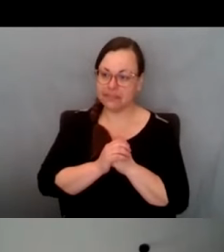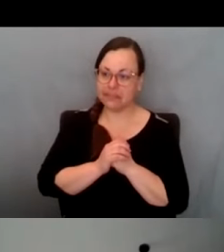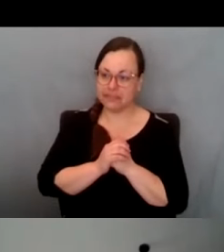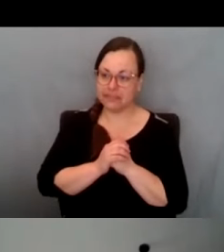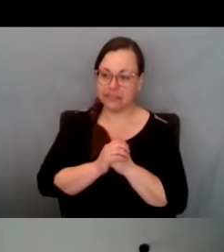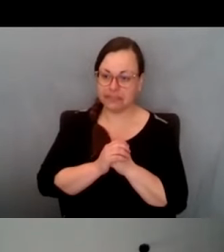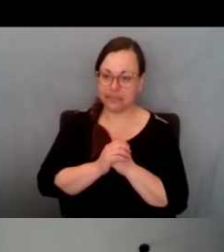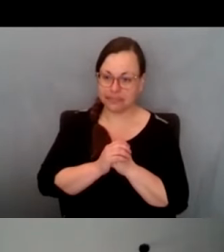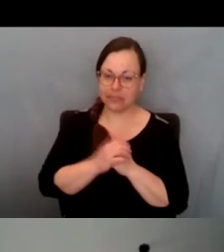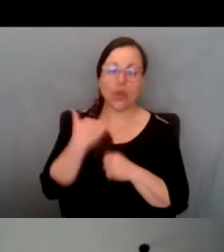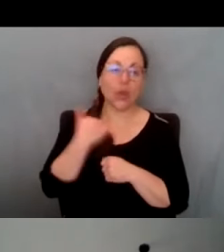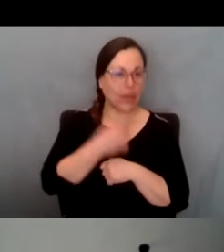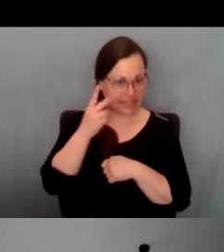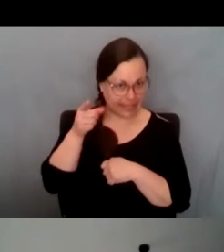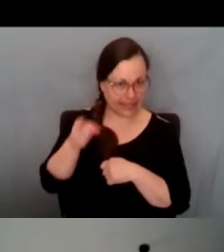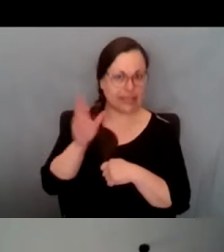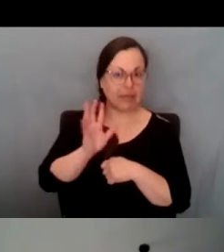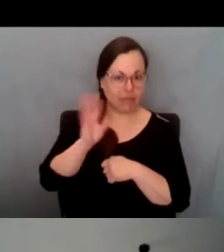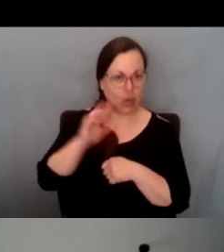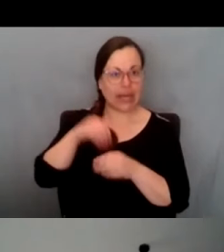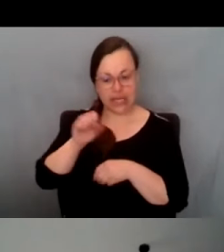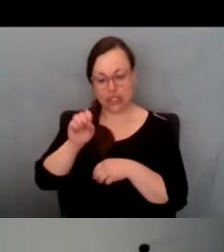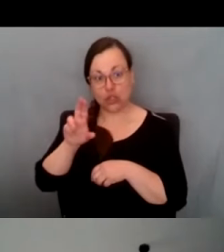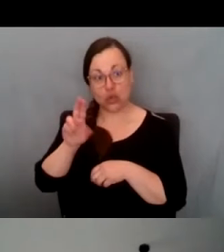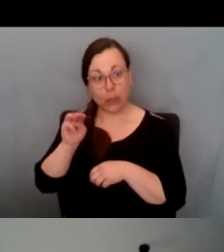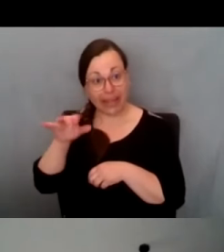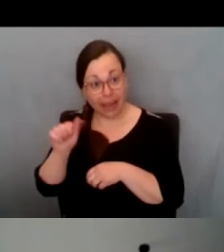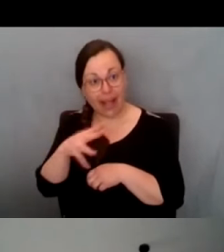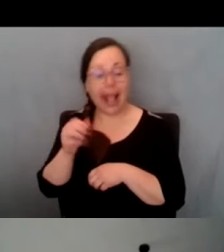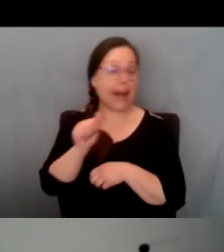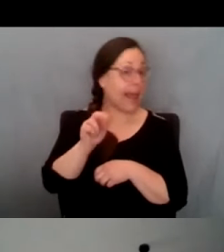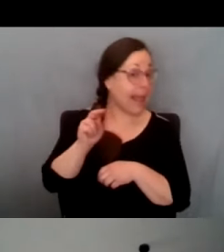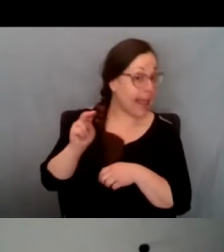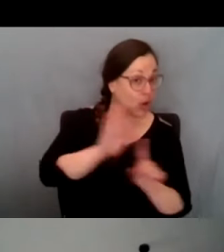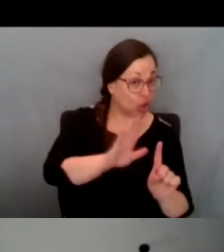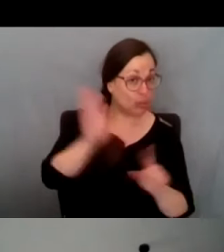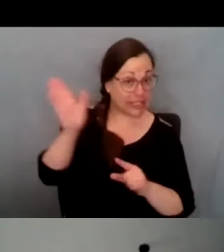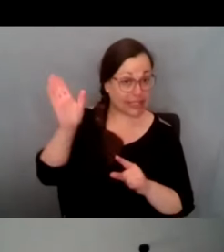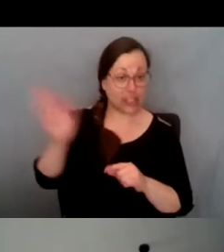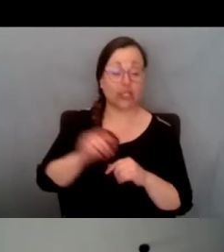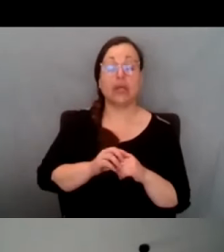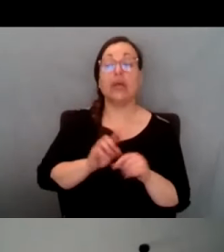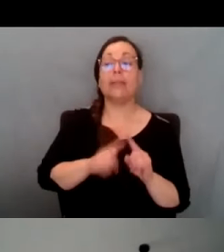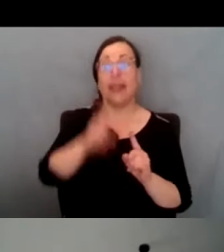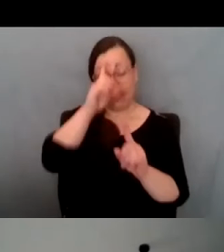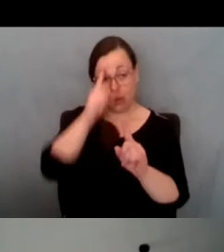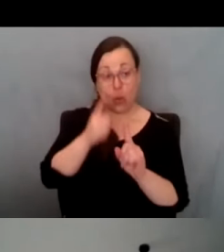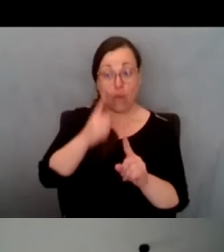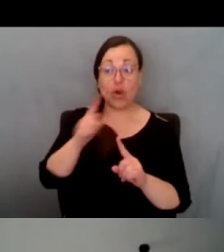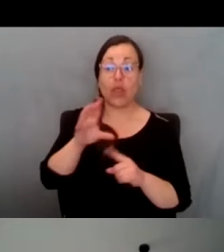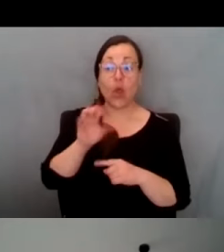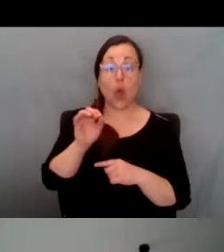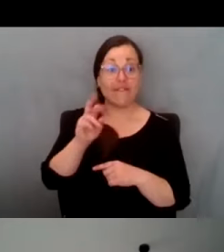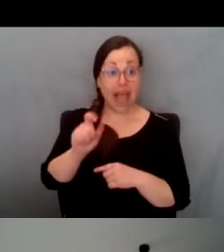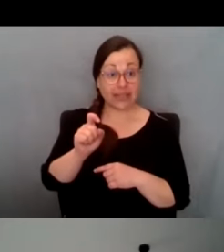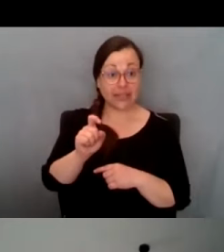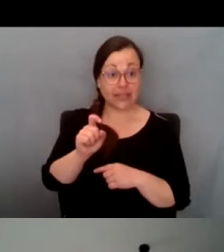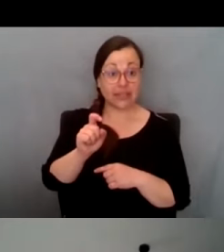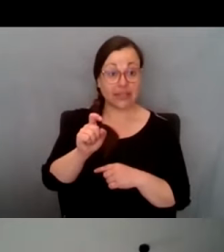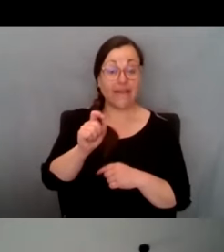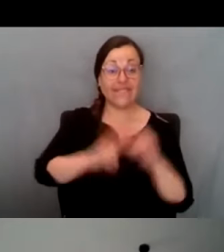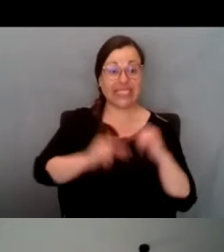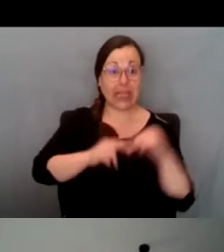we've seen this before, both in Sumia's and in Anne's presentation, but the goal of the COVAX facility is to ensure